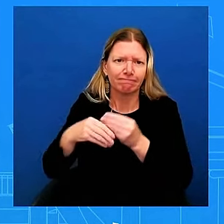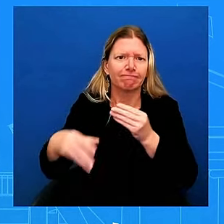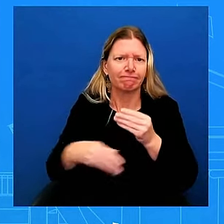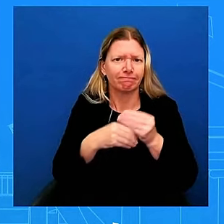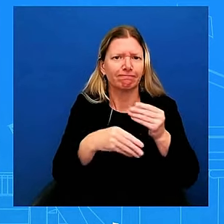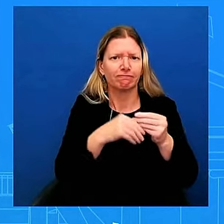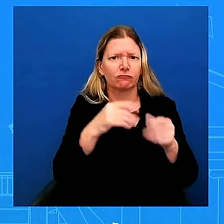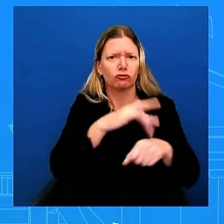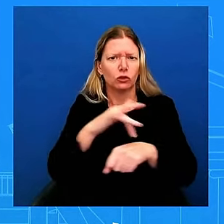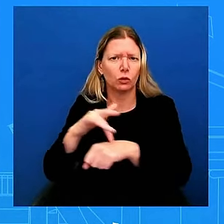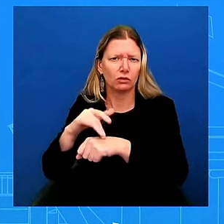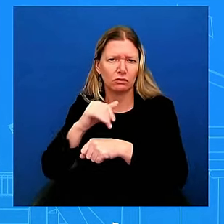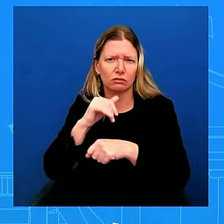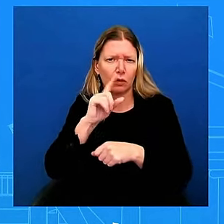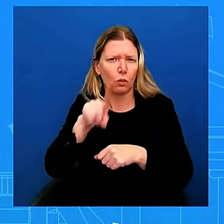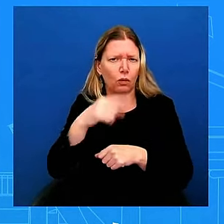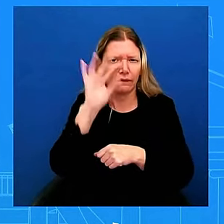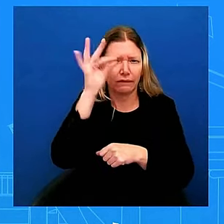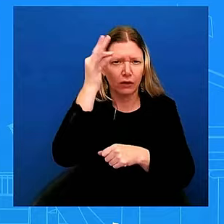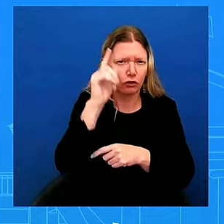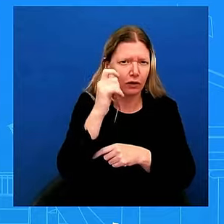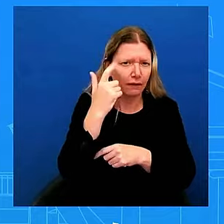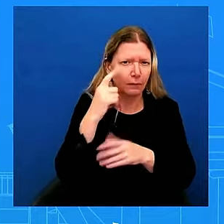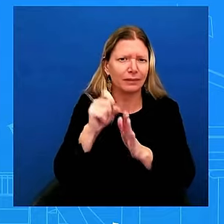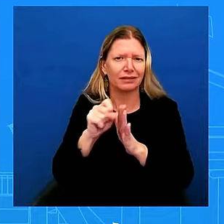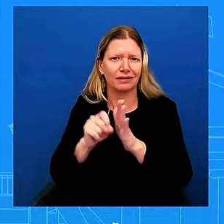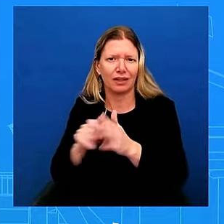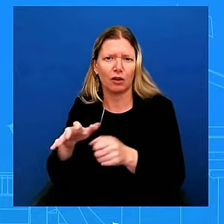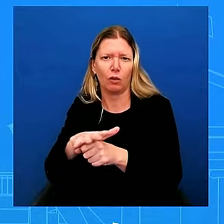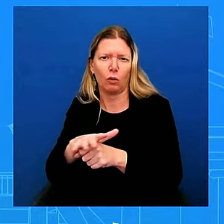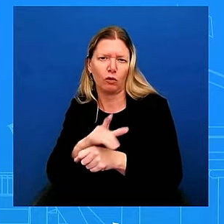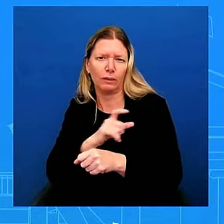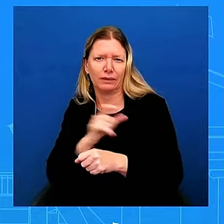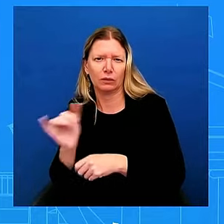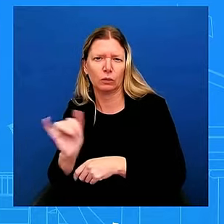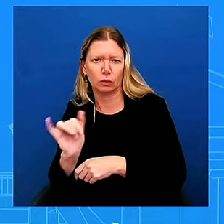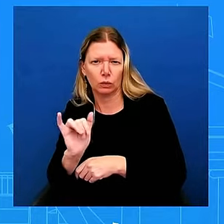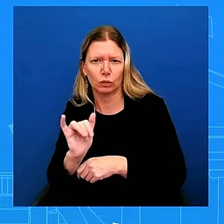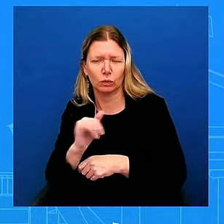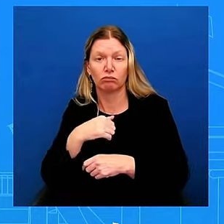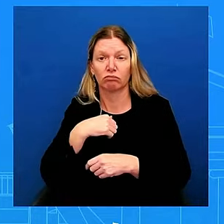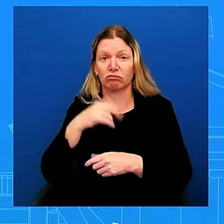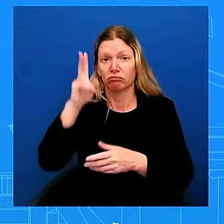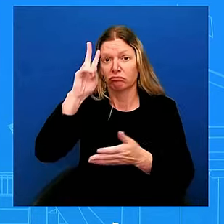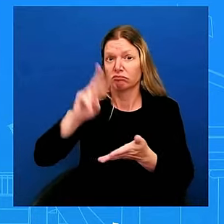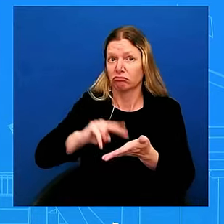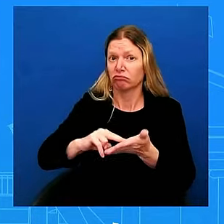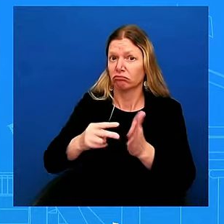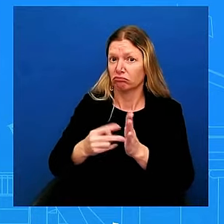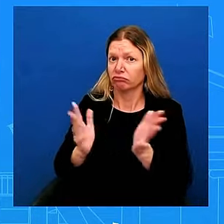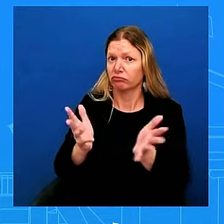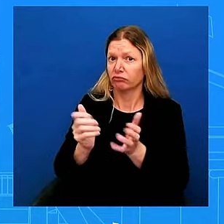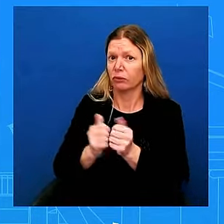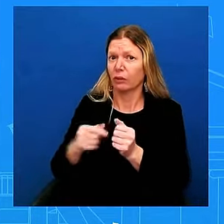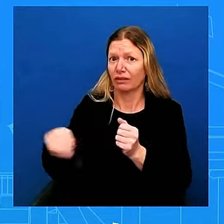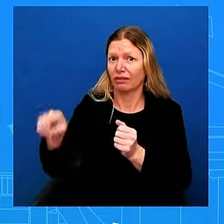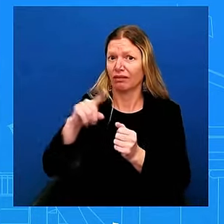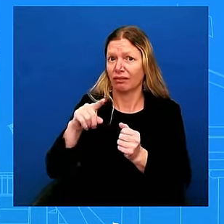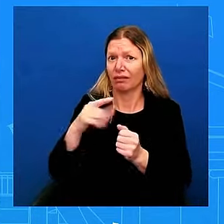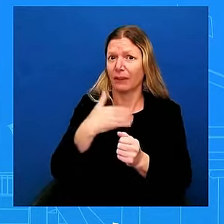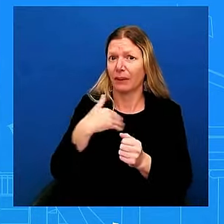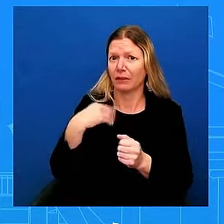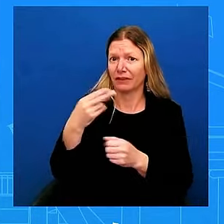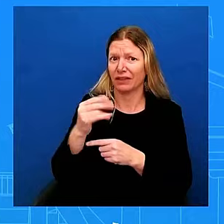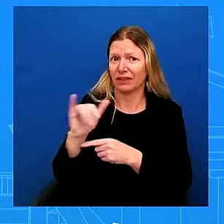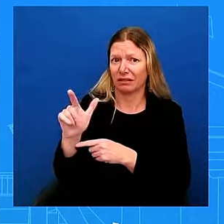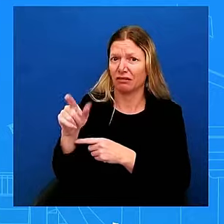do intend to speak with members of the Hill with respect to the resources that we need. And a few House Republicans have